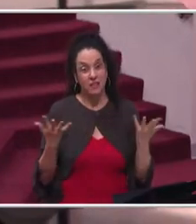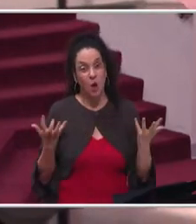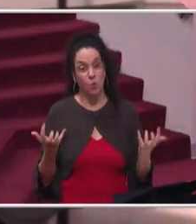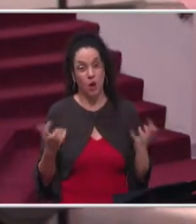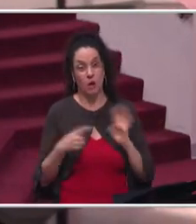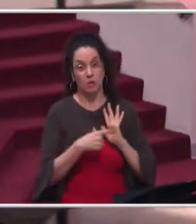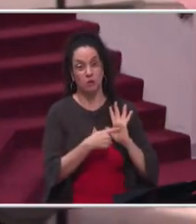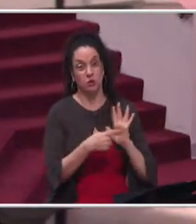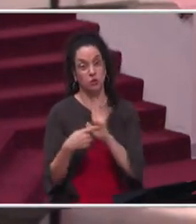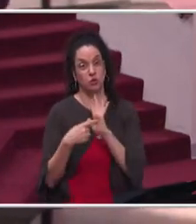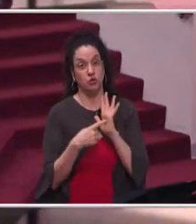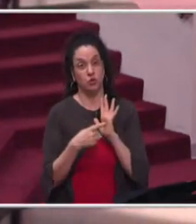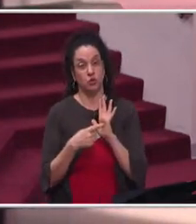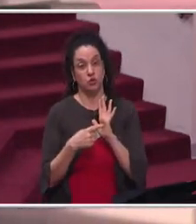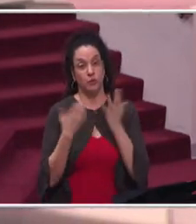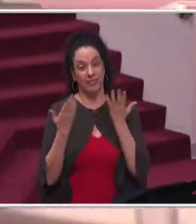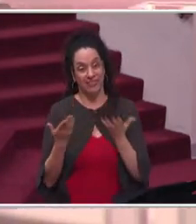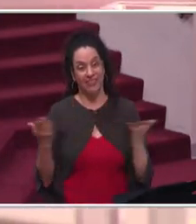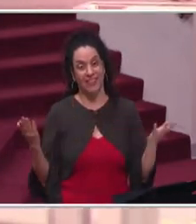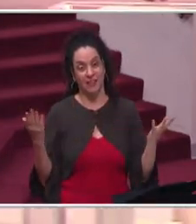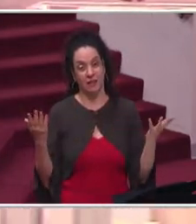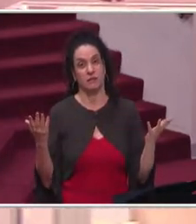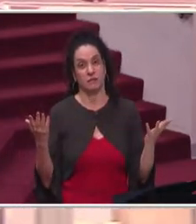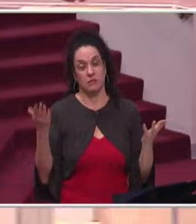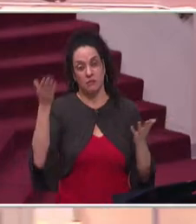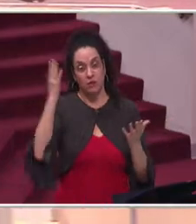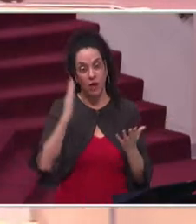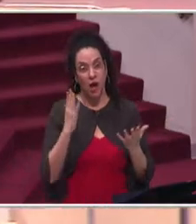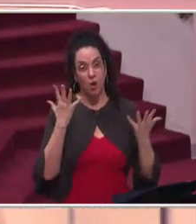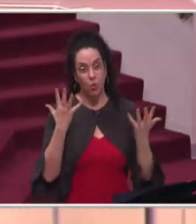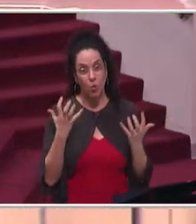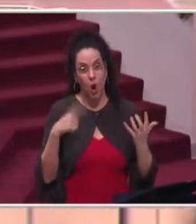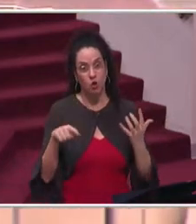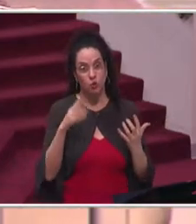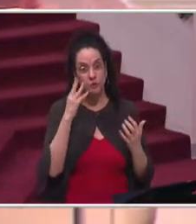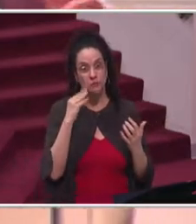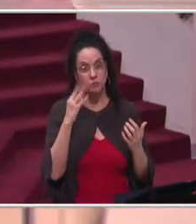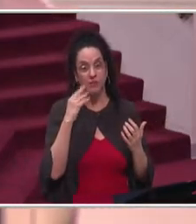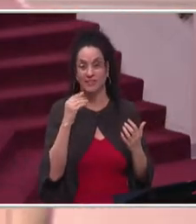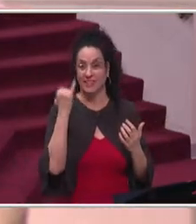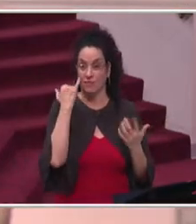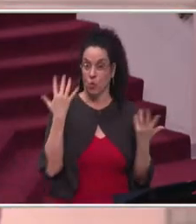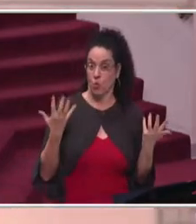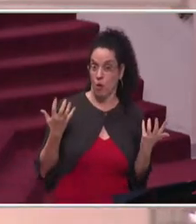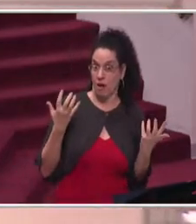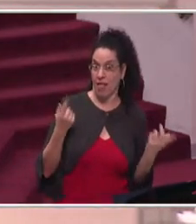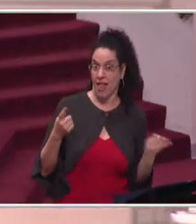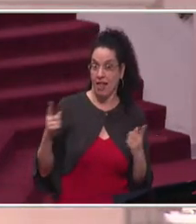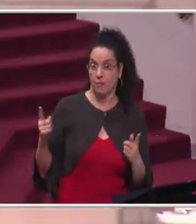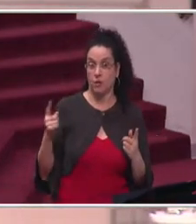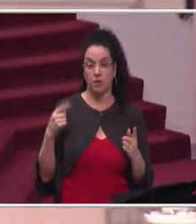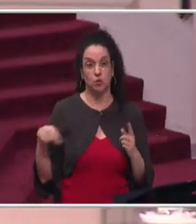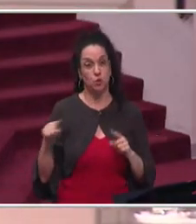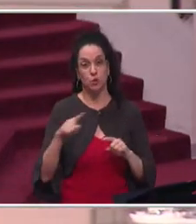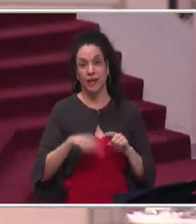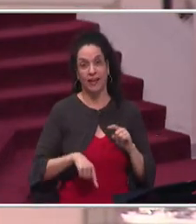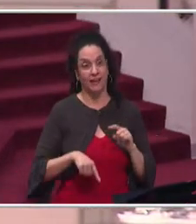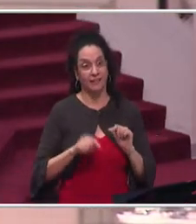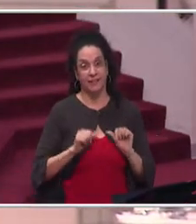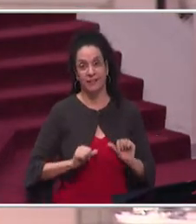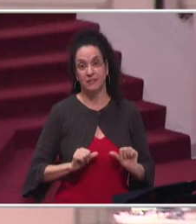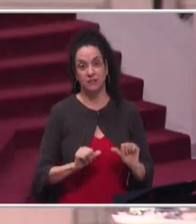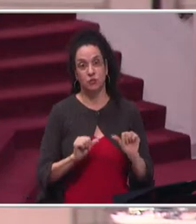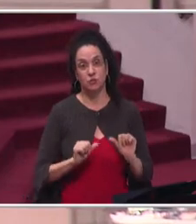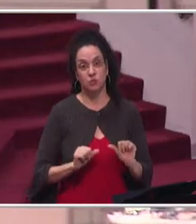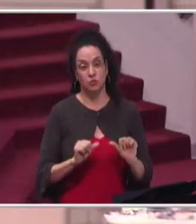I want you to experience. But in order for that to take place, you can't continue. You cannot continue to